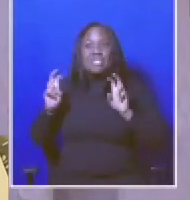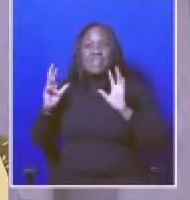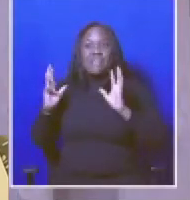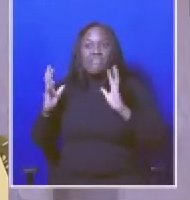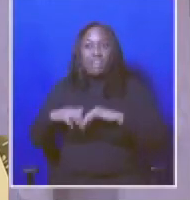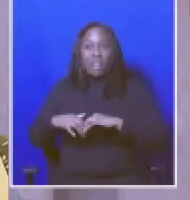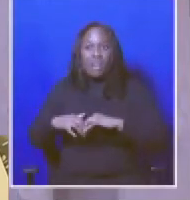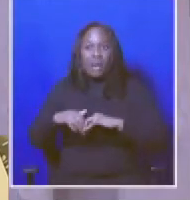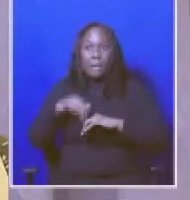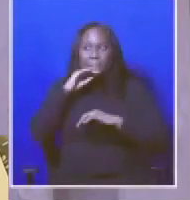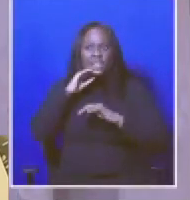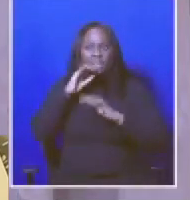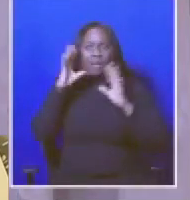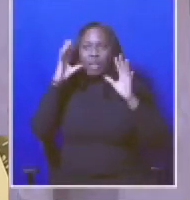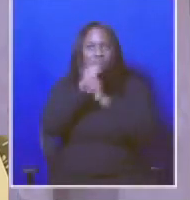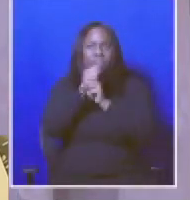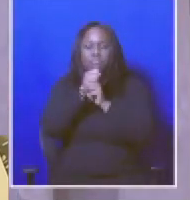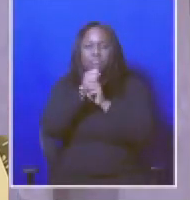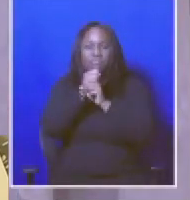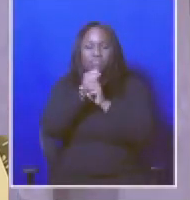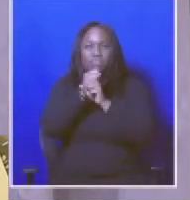we're going to the dark.